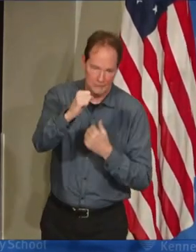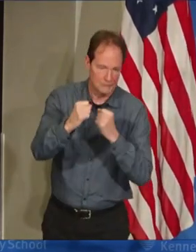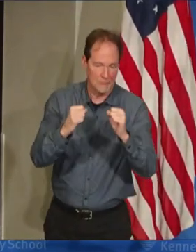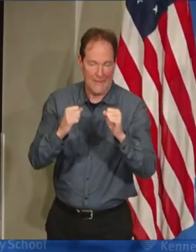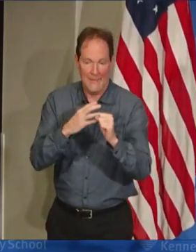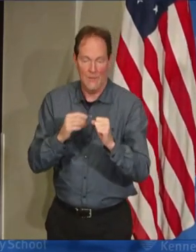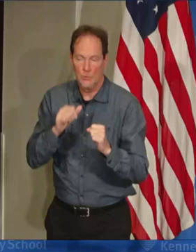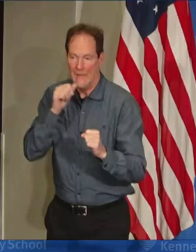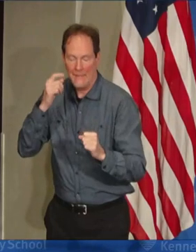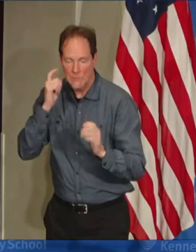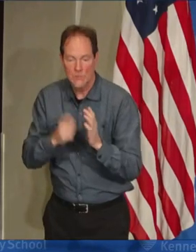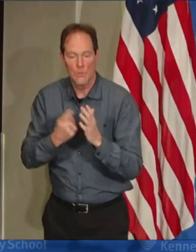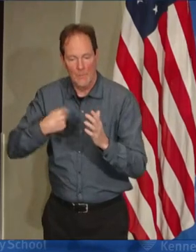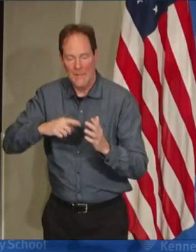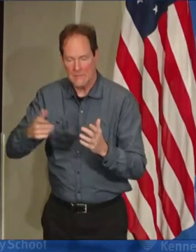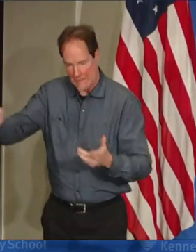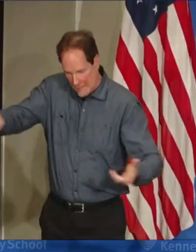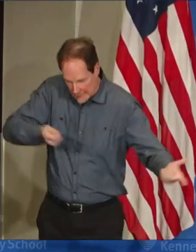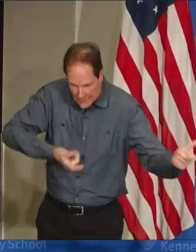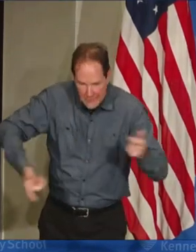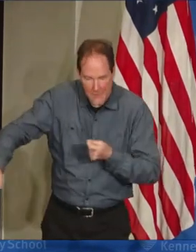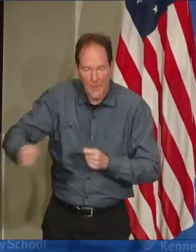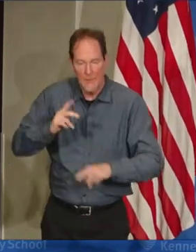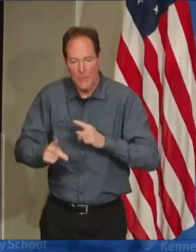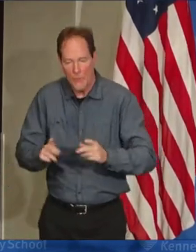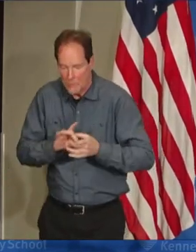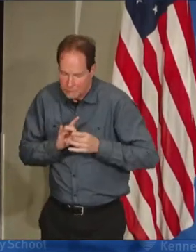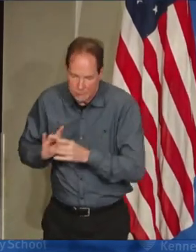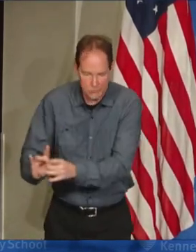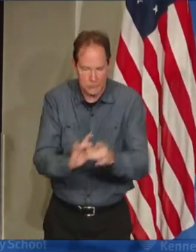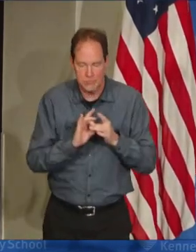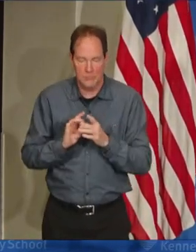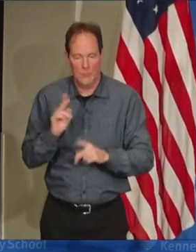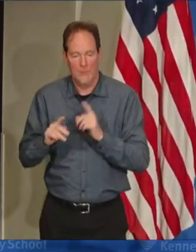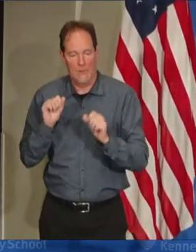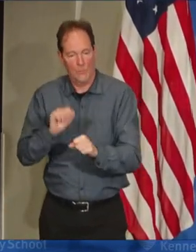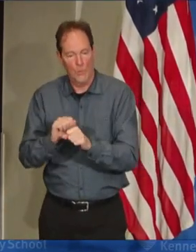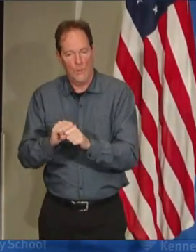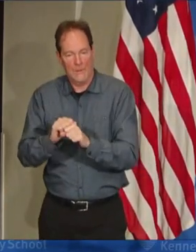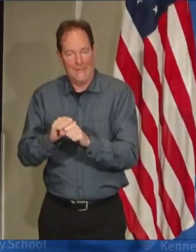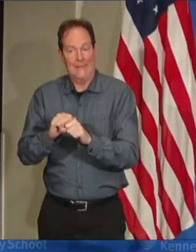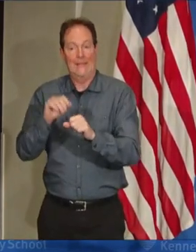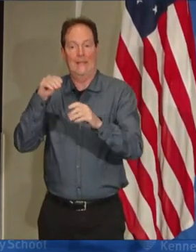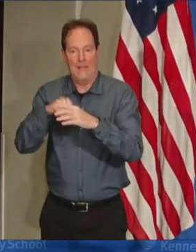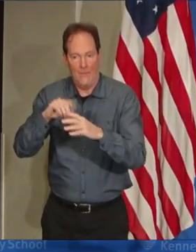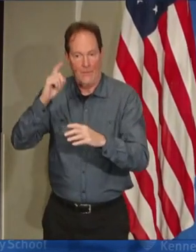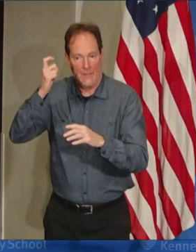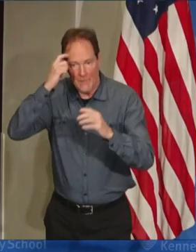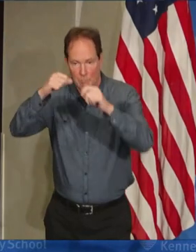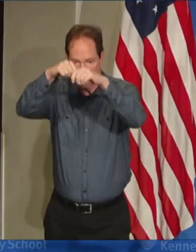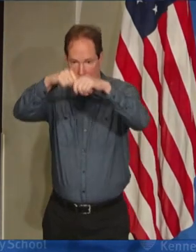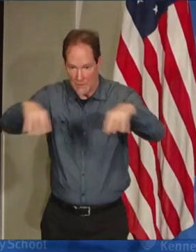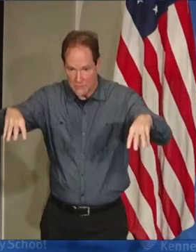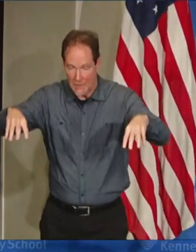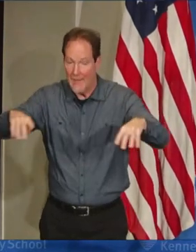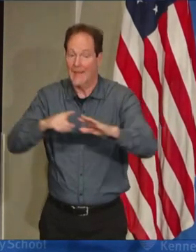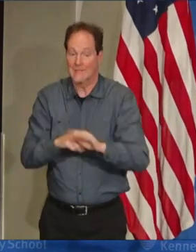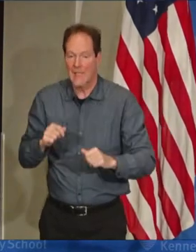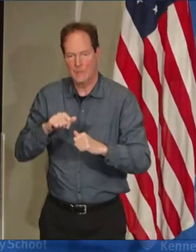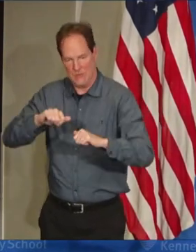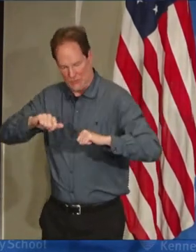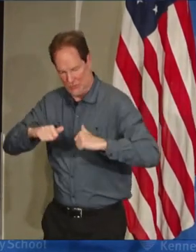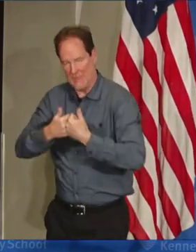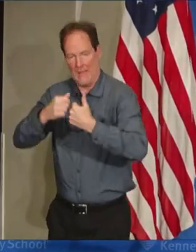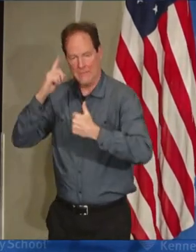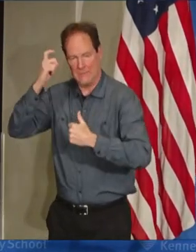together, and people who would be able to work within the government structure, but also challenge it. And I think a lot